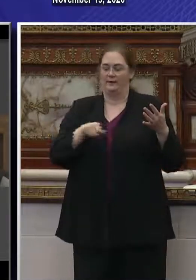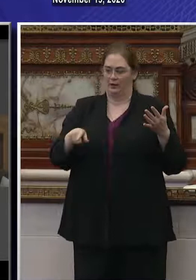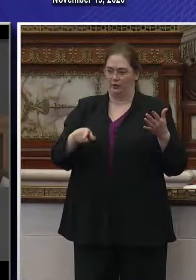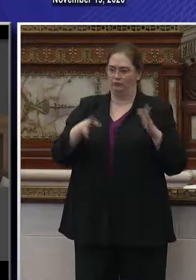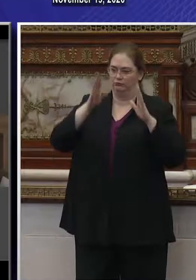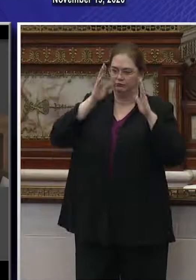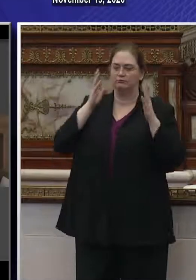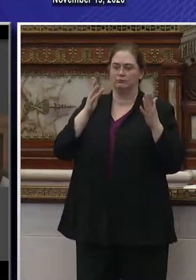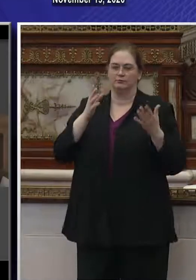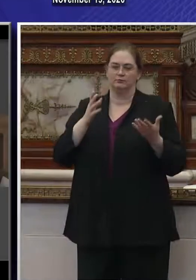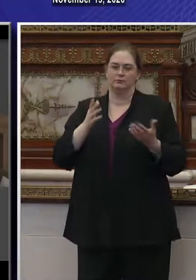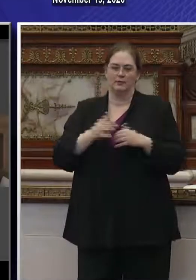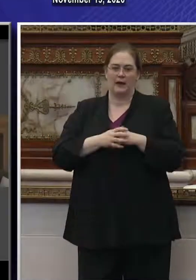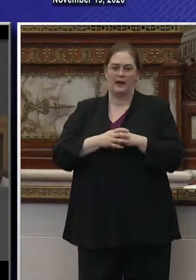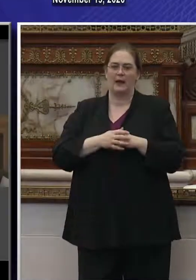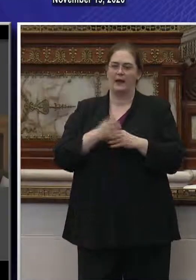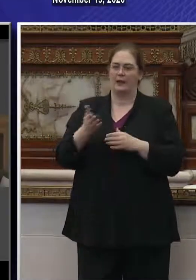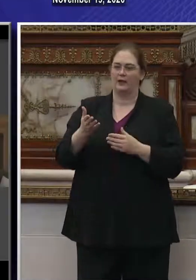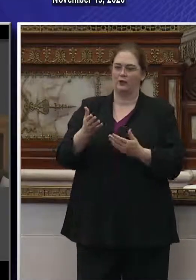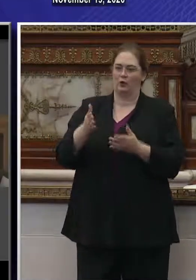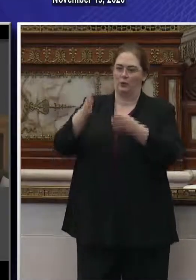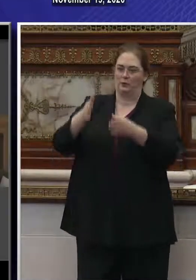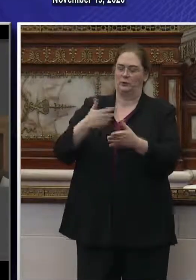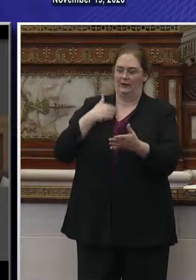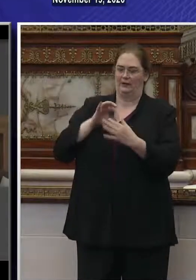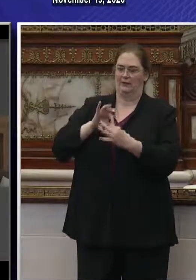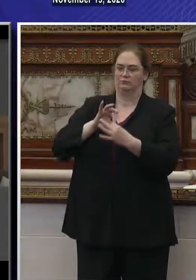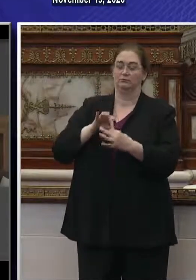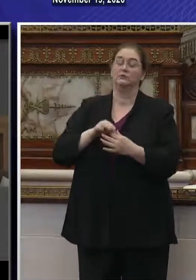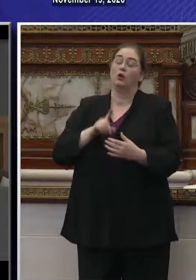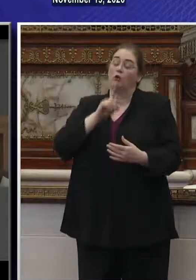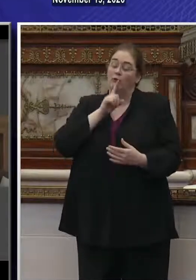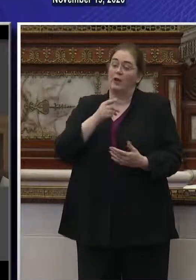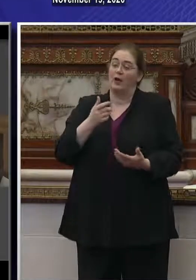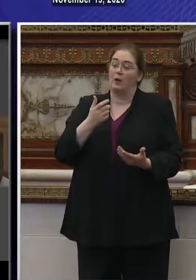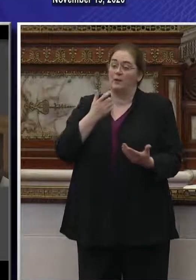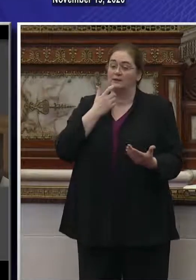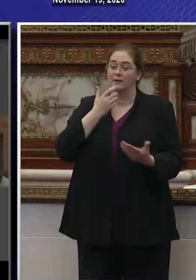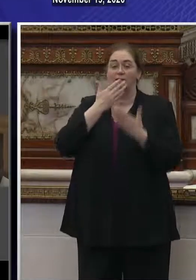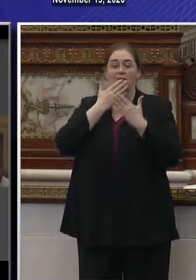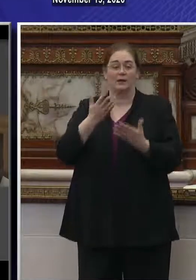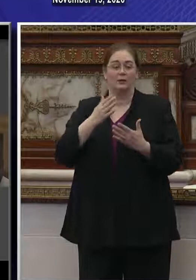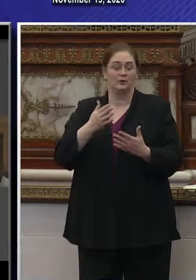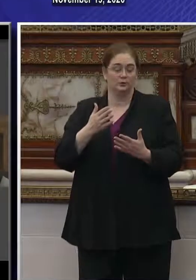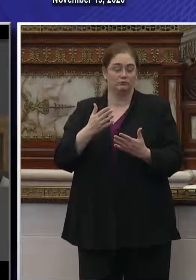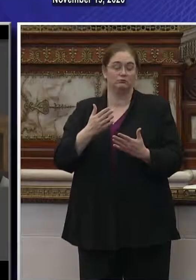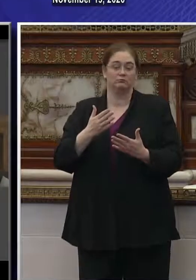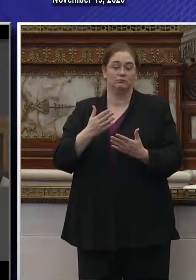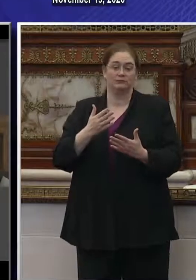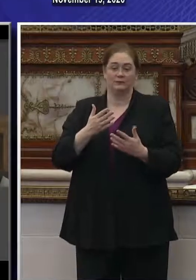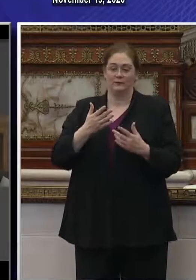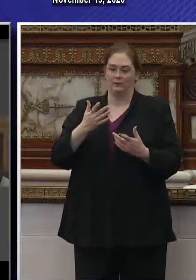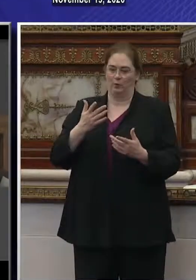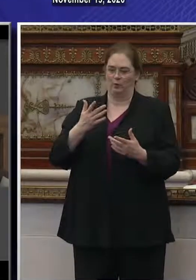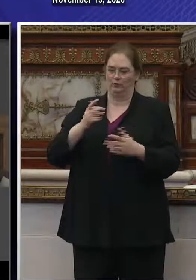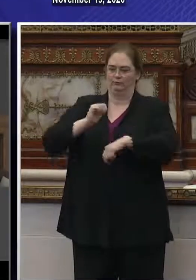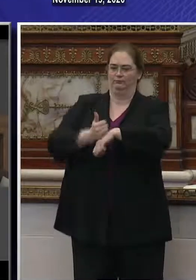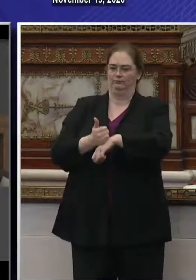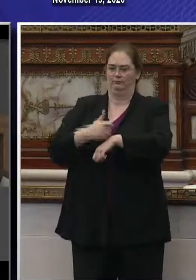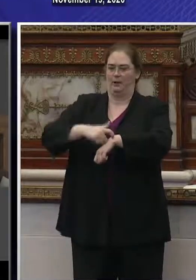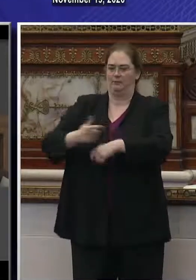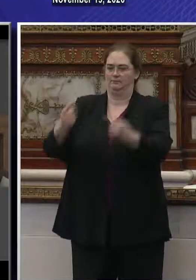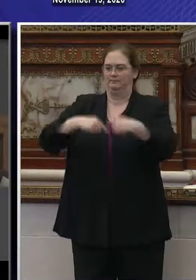voice that we can connect with. So I just really wanted to say a special thank you for making yourself